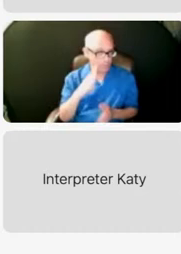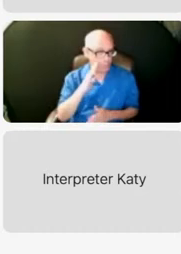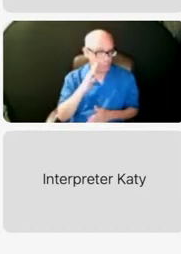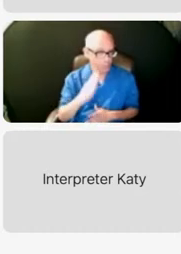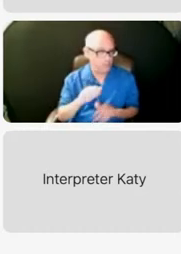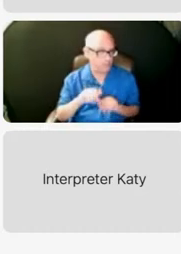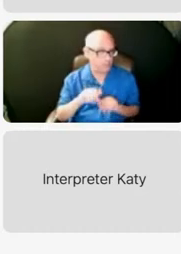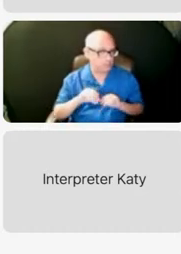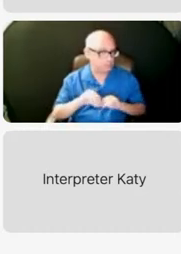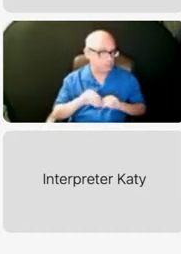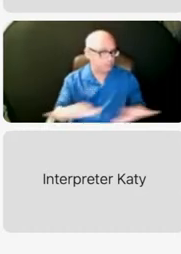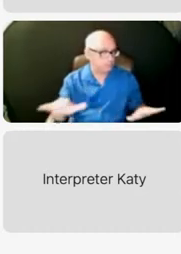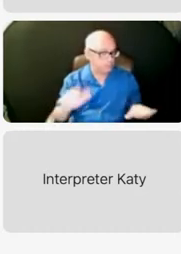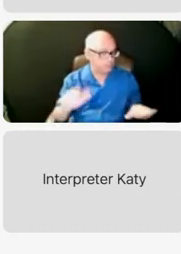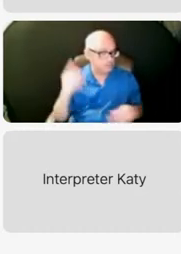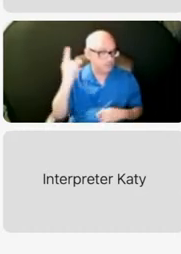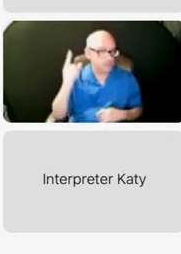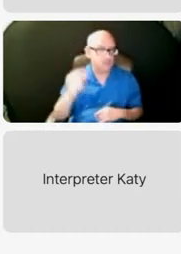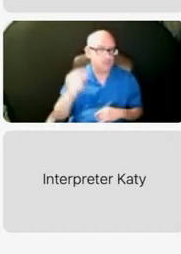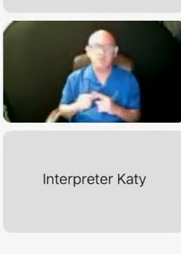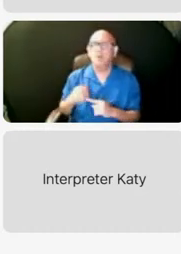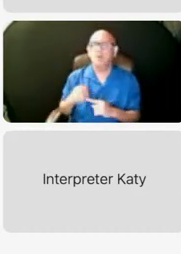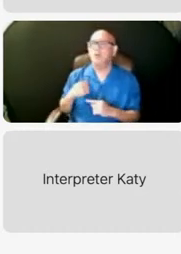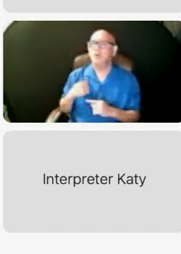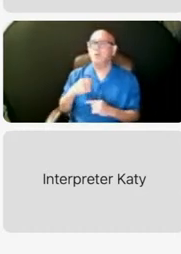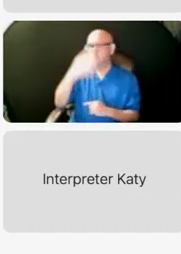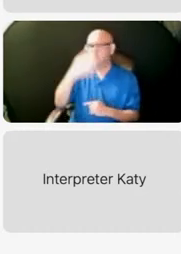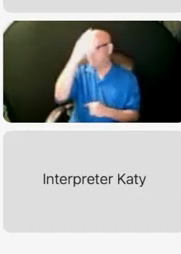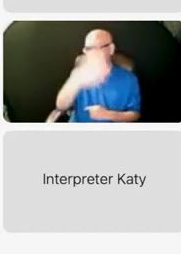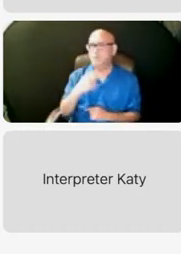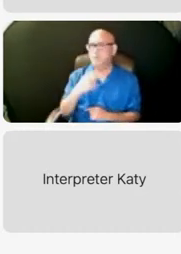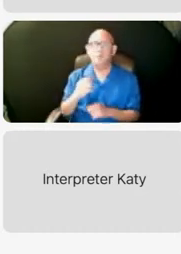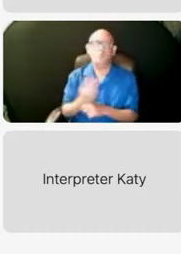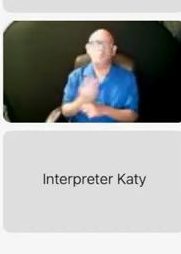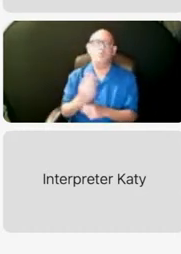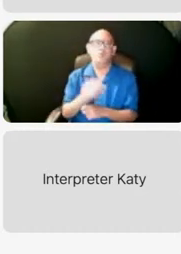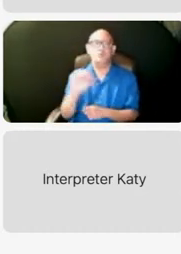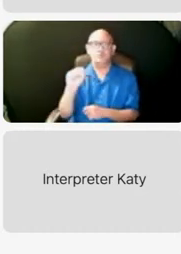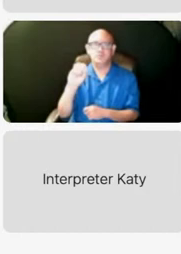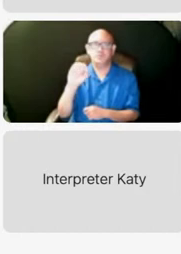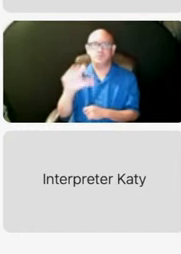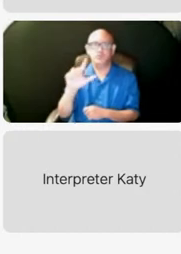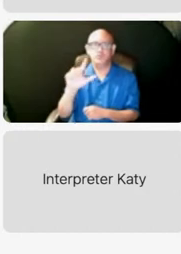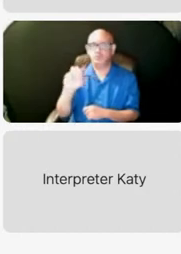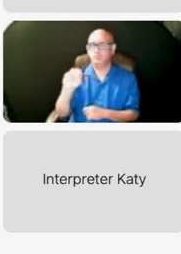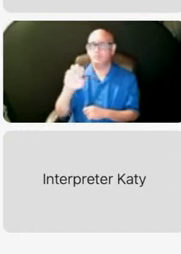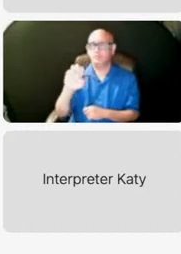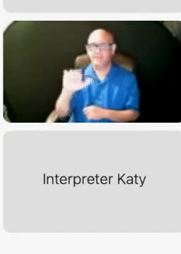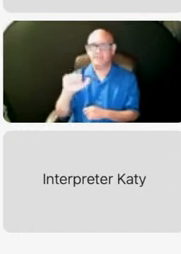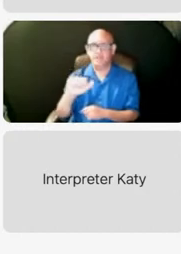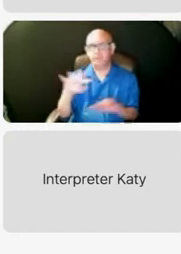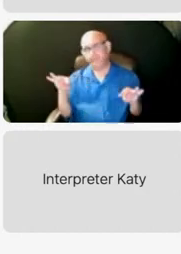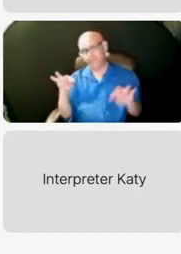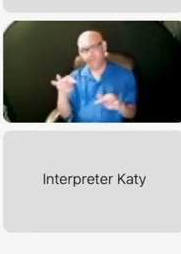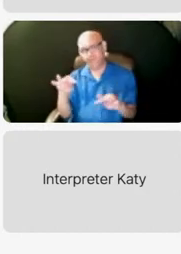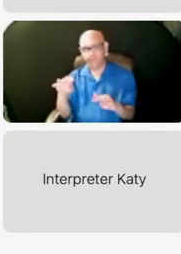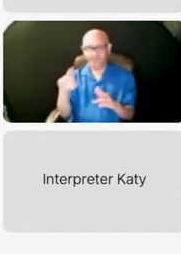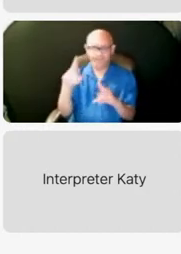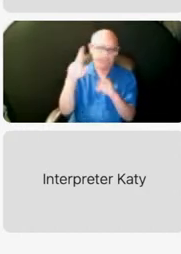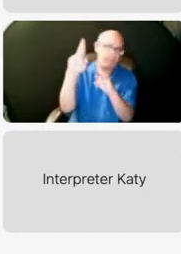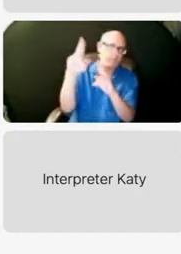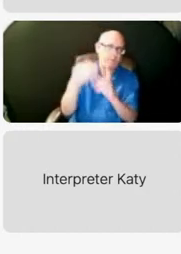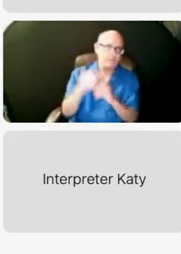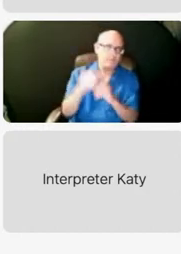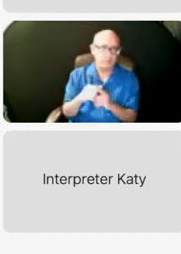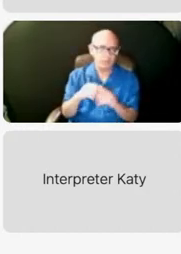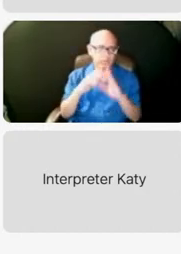we we do a lot on social media and we highlight them so that's uh we get we get the word out uh